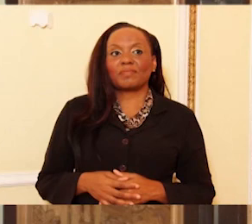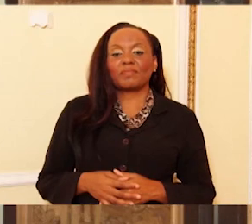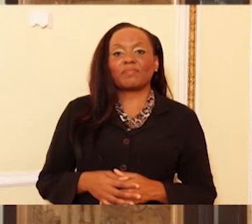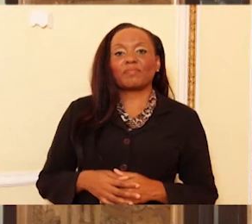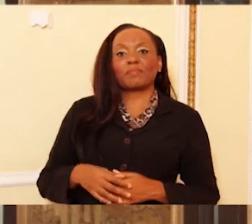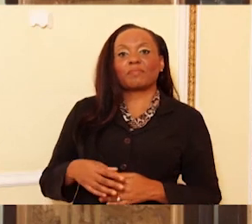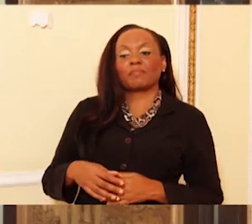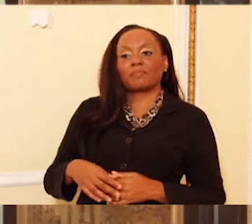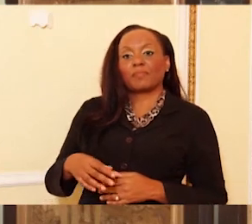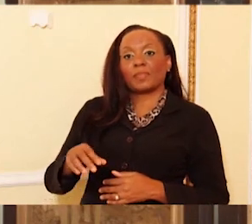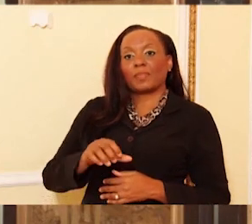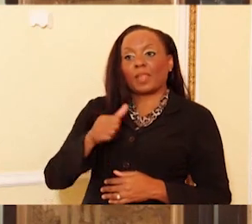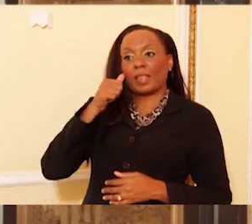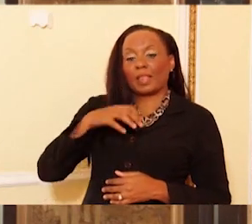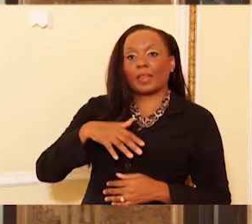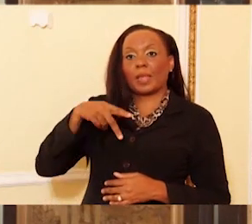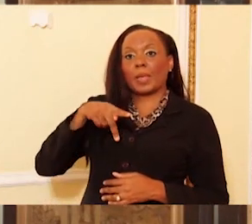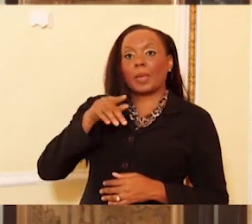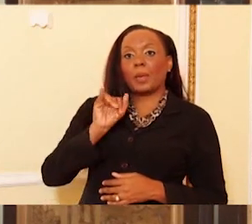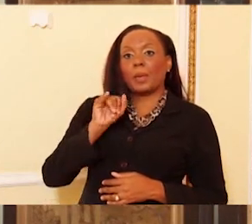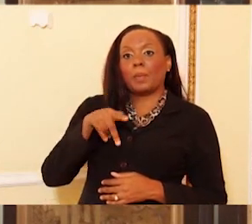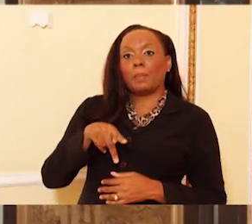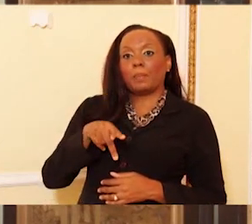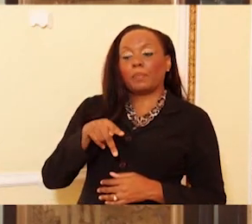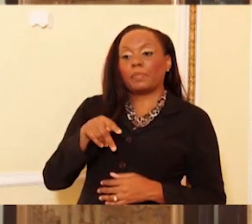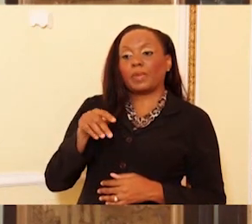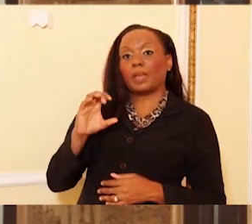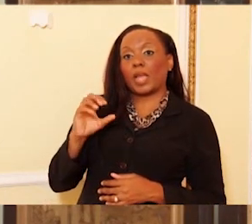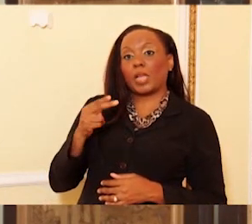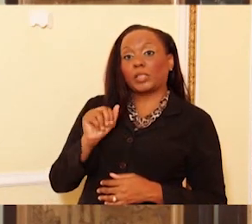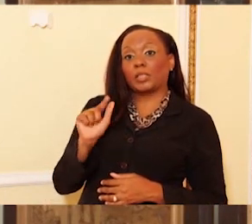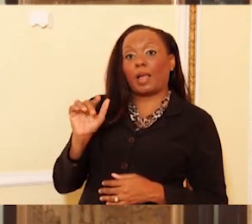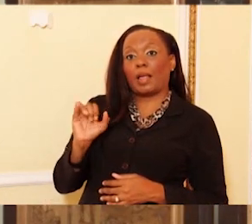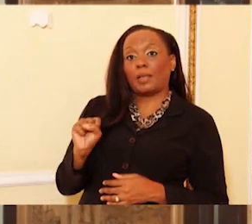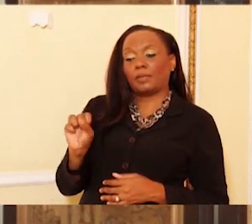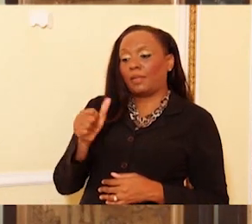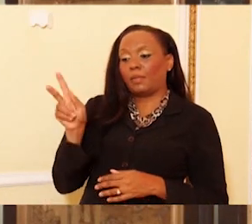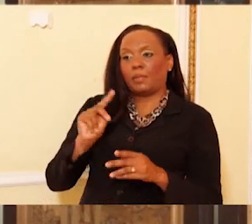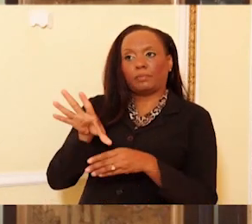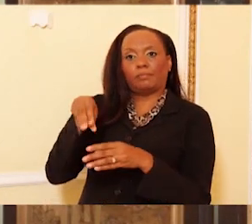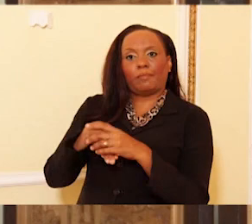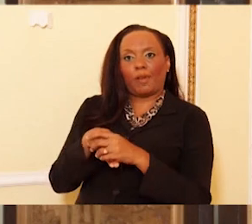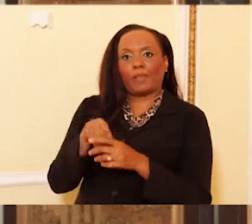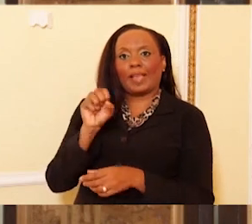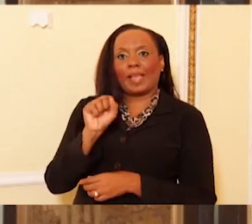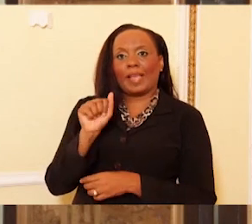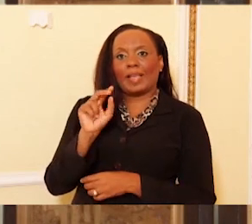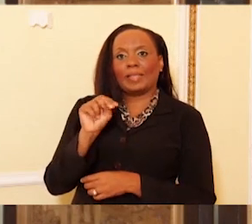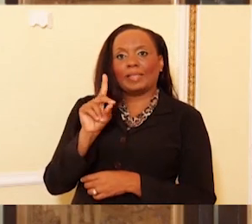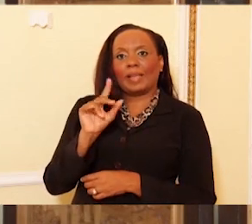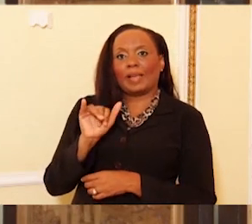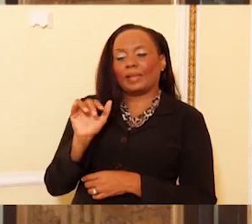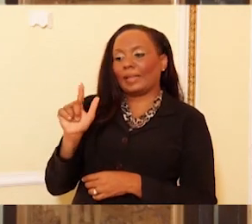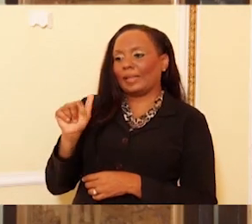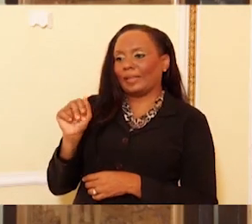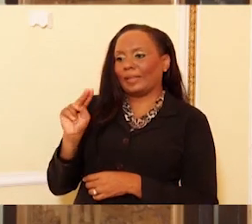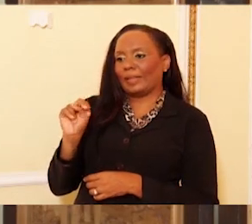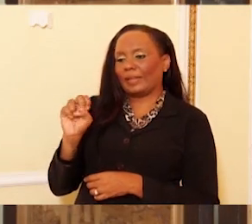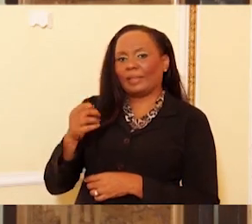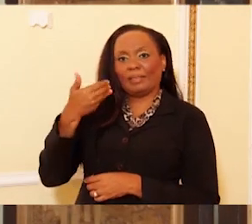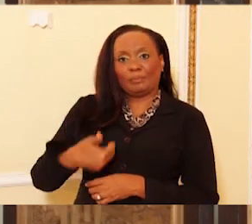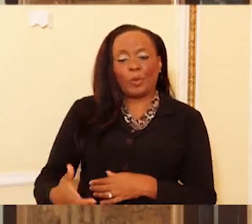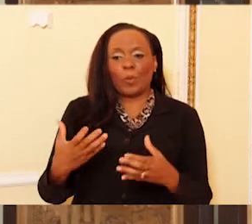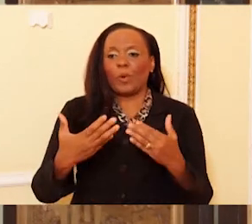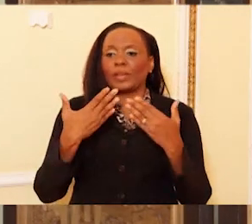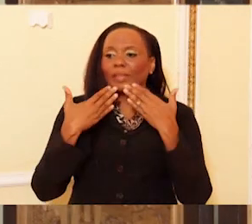and members of the Sandy Lane Charitable Trust, I want to take this opportunity on behalf of the Government of Barbados to say a warm